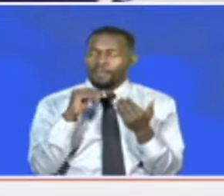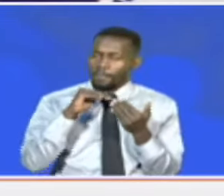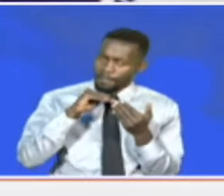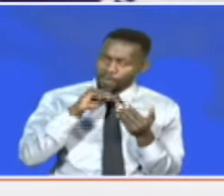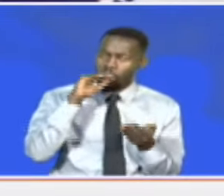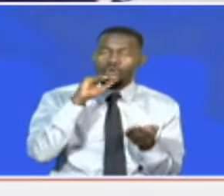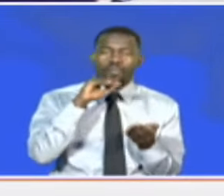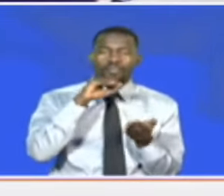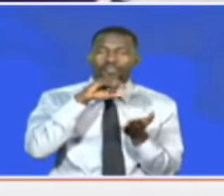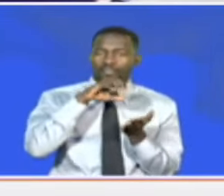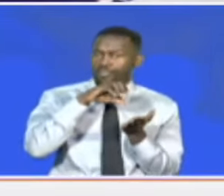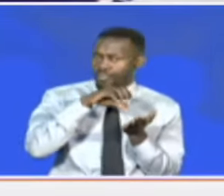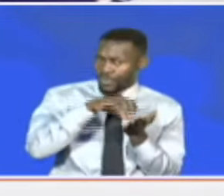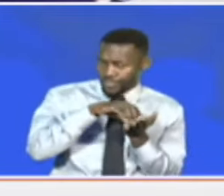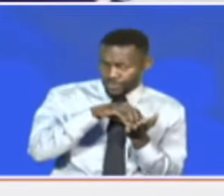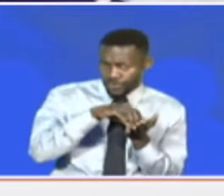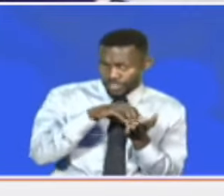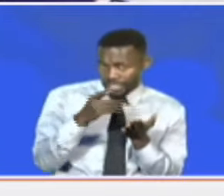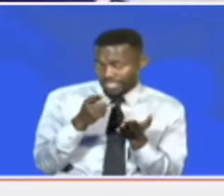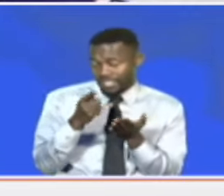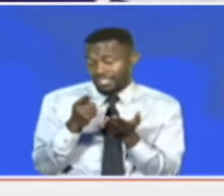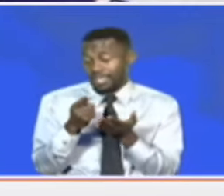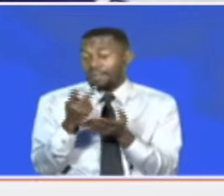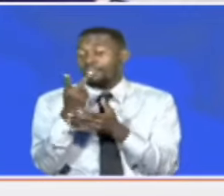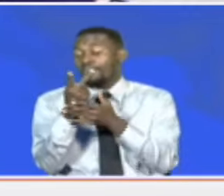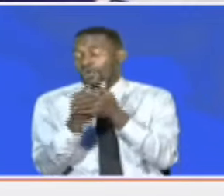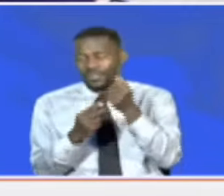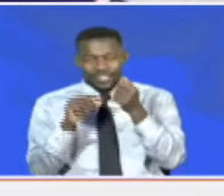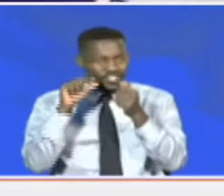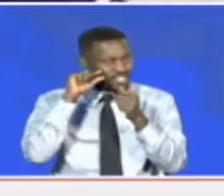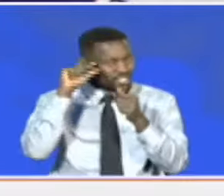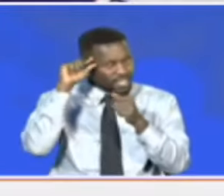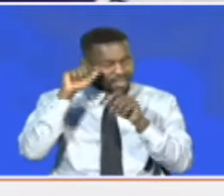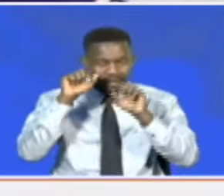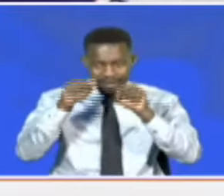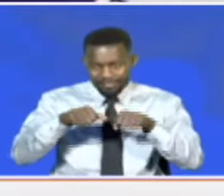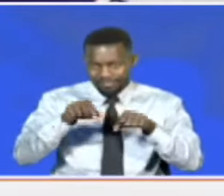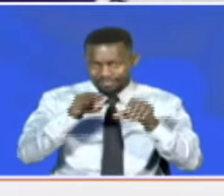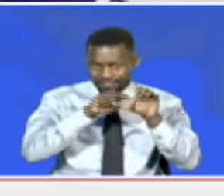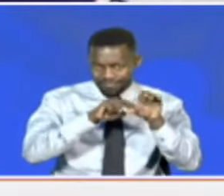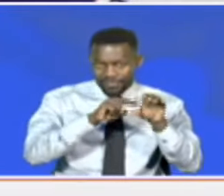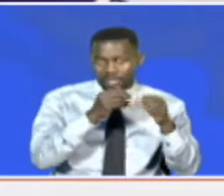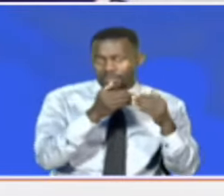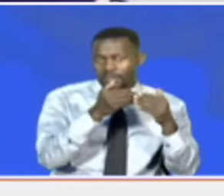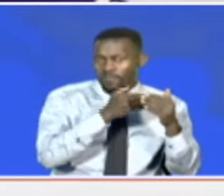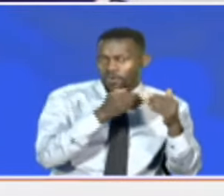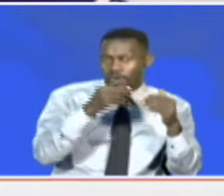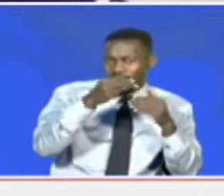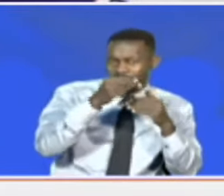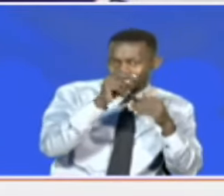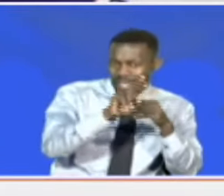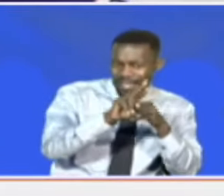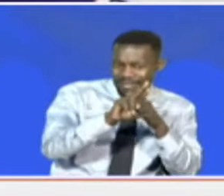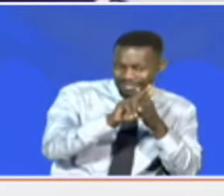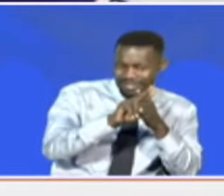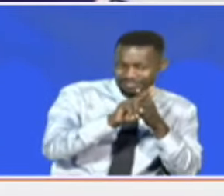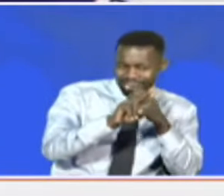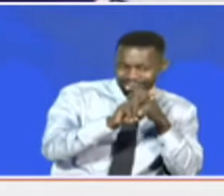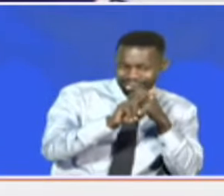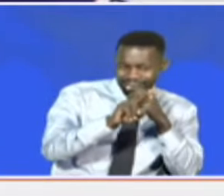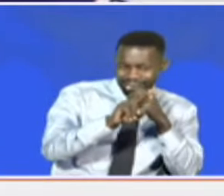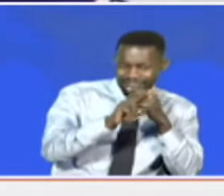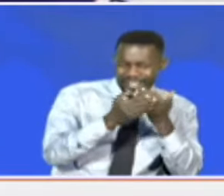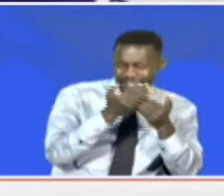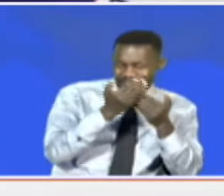positions that can be held by either gender. Before, HR has been a caring profession. But now we